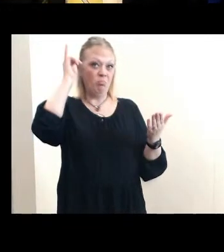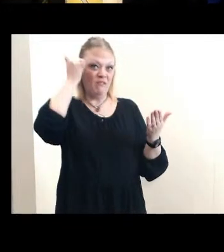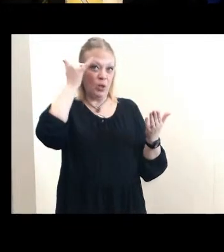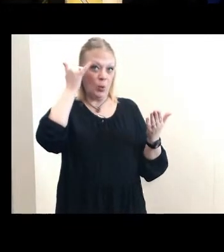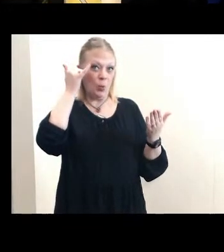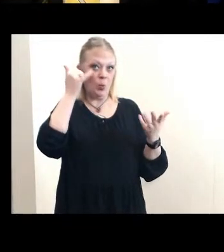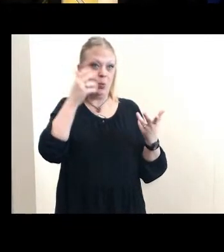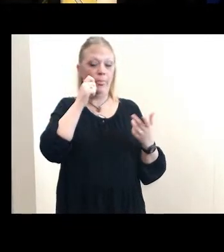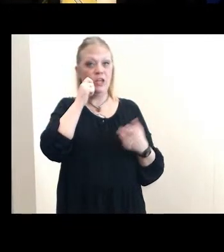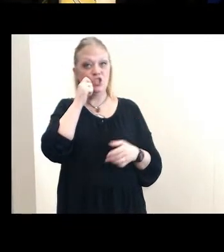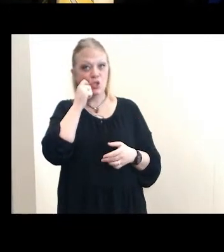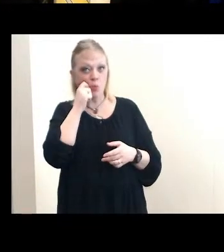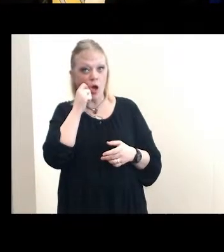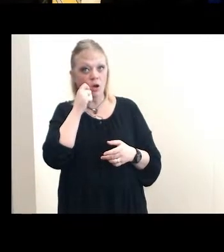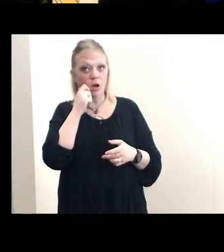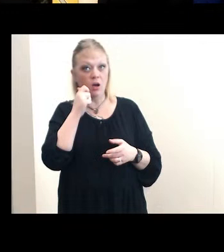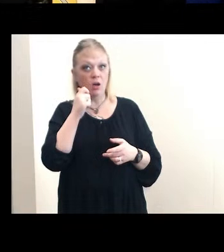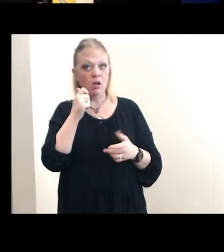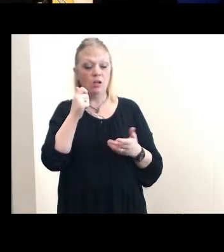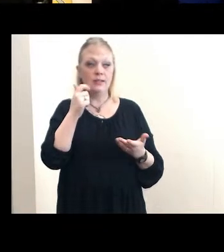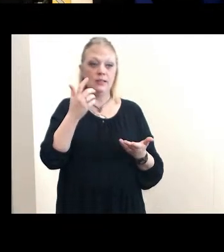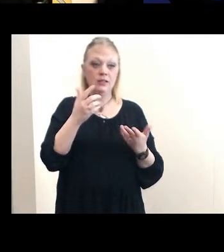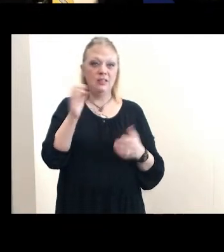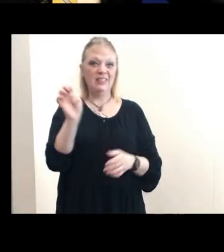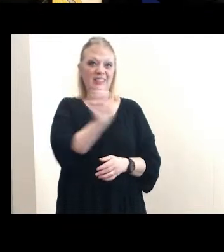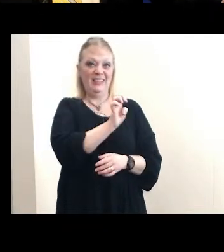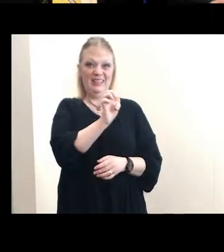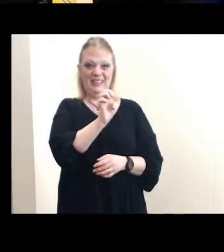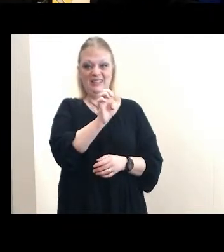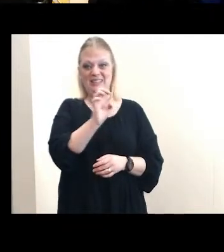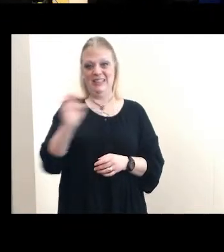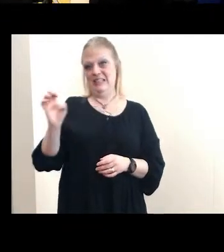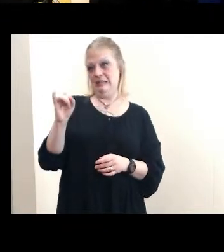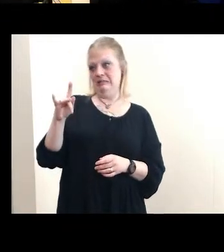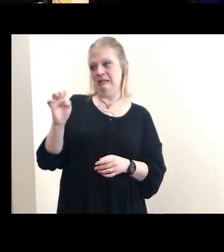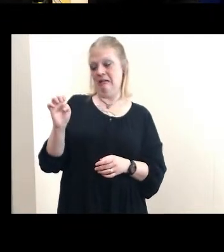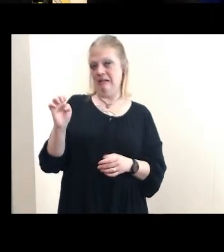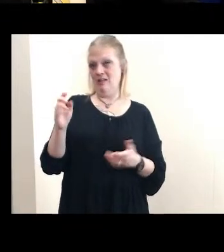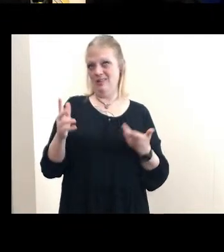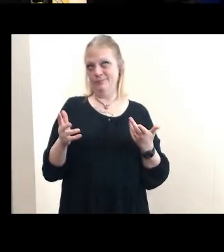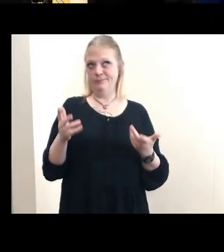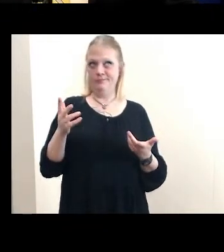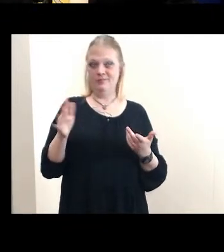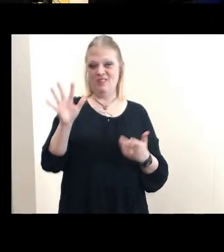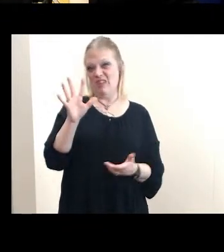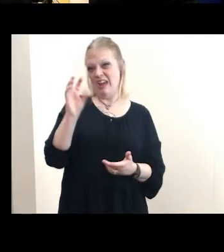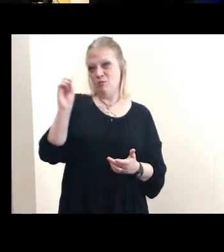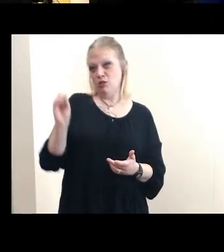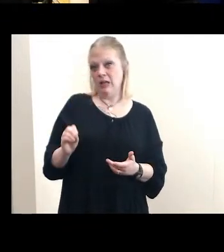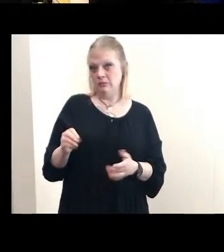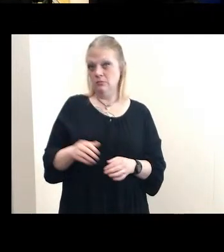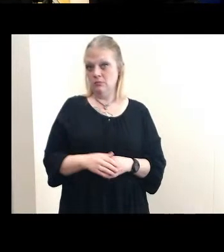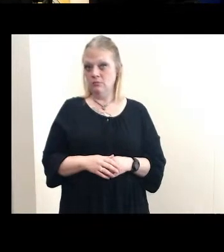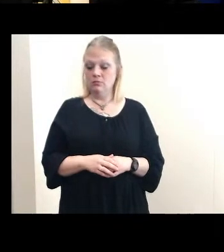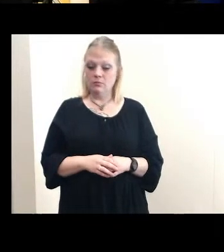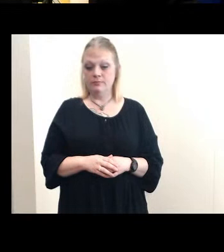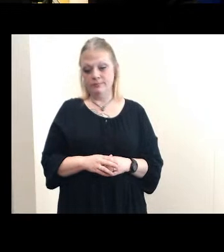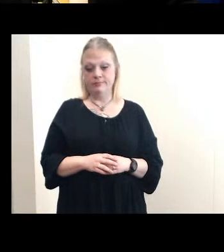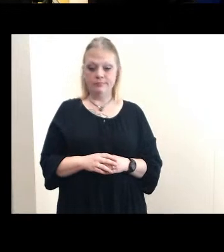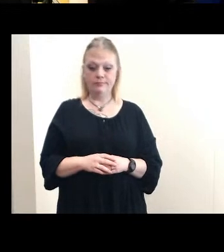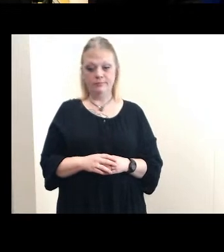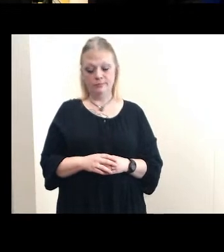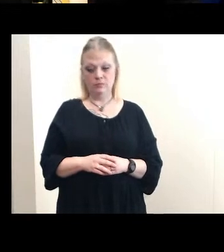Buffalo, including Cheektowaga, in the east side of Buffalo, in which it's 5%.